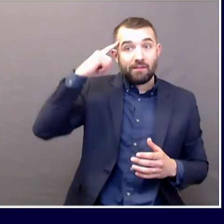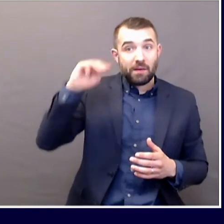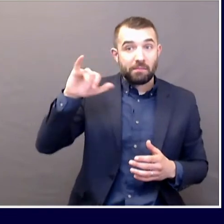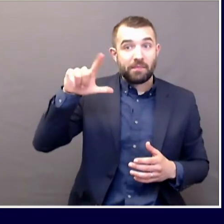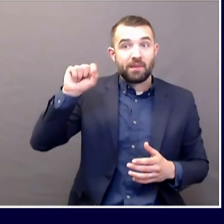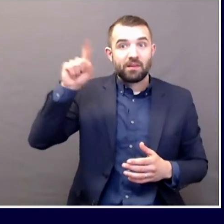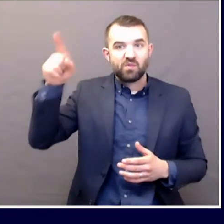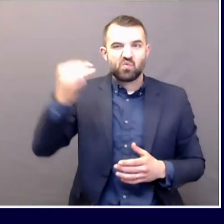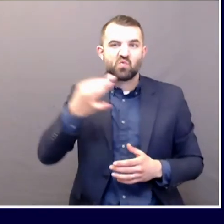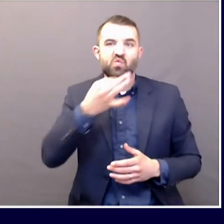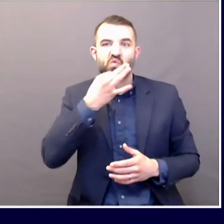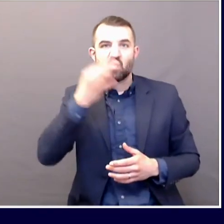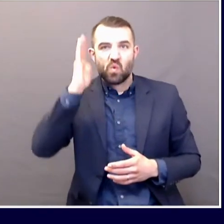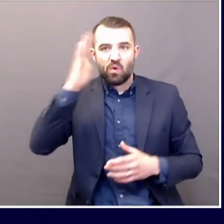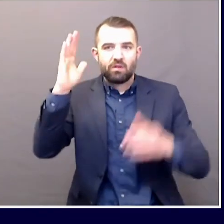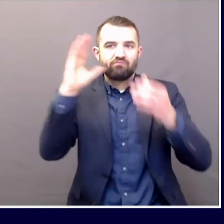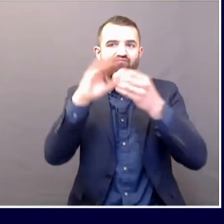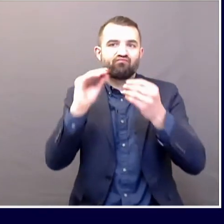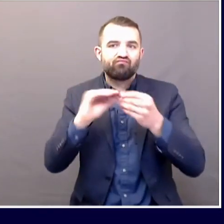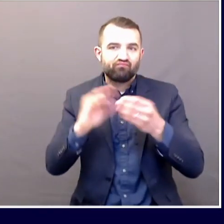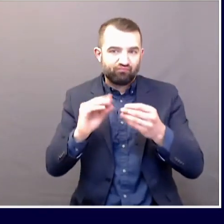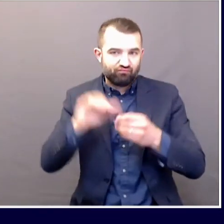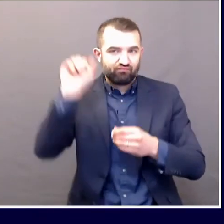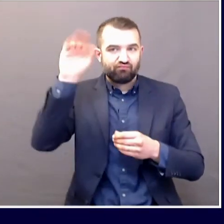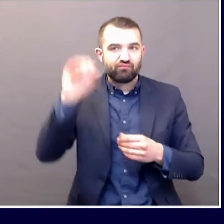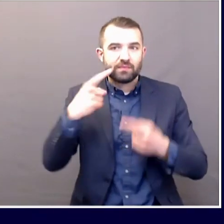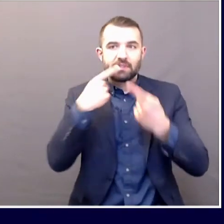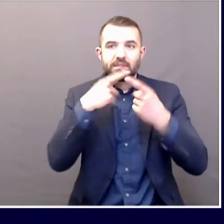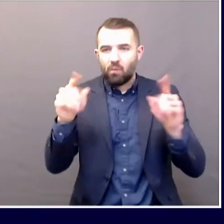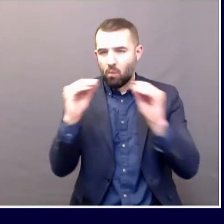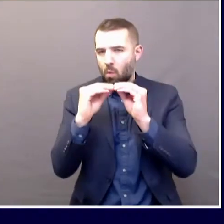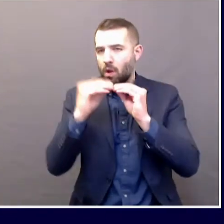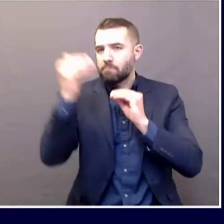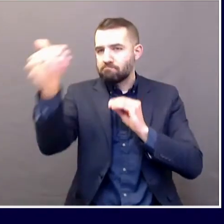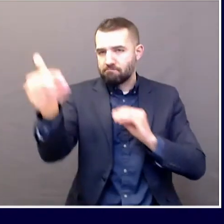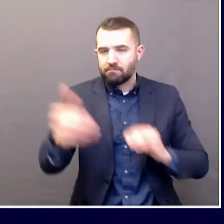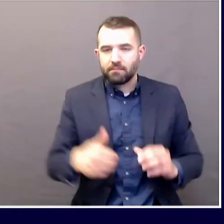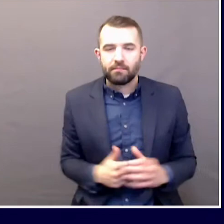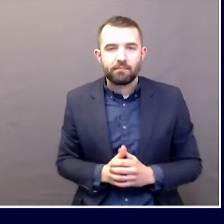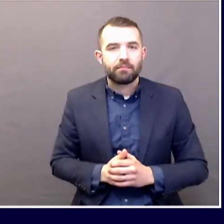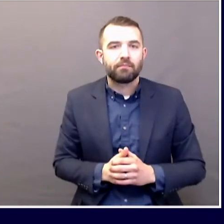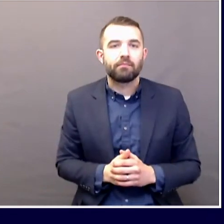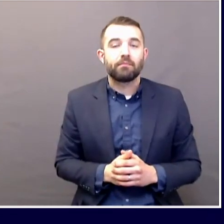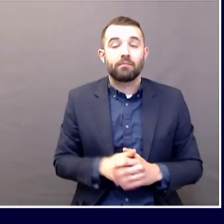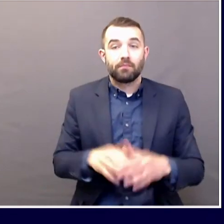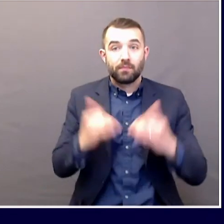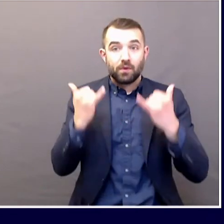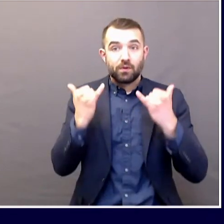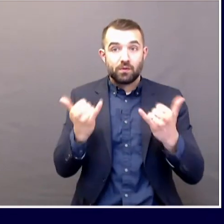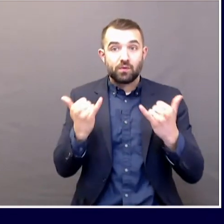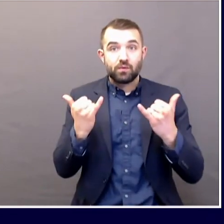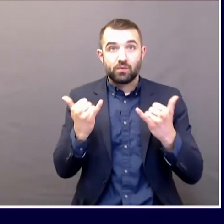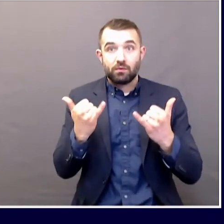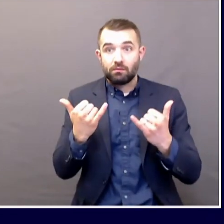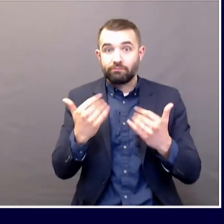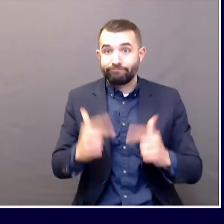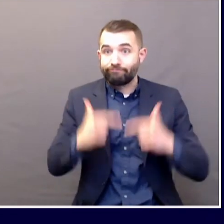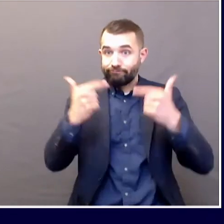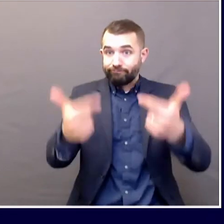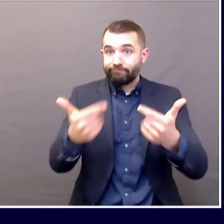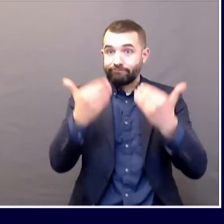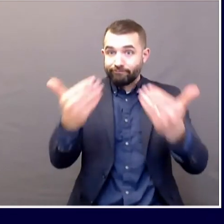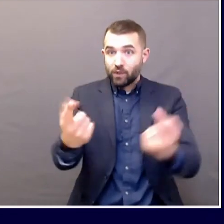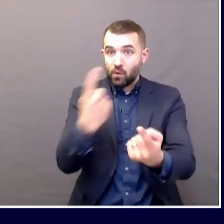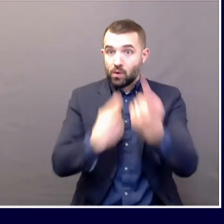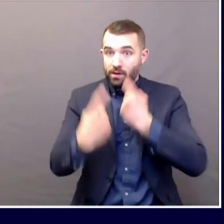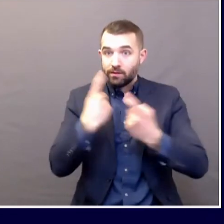future. So with that, I'm going to turn things over to our colleagues in the media. And the first question for the